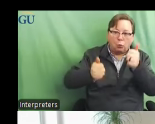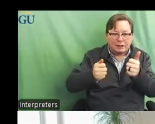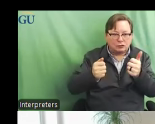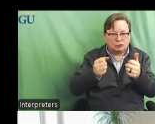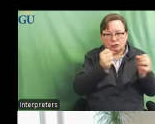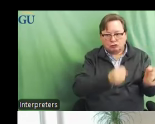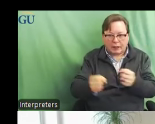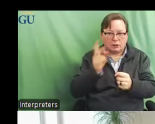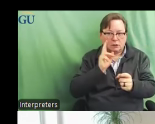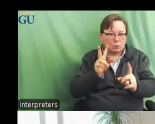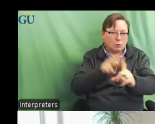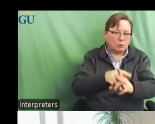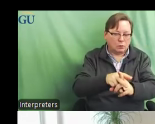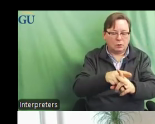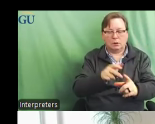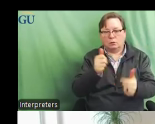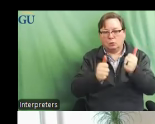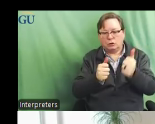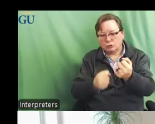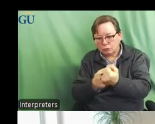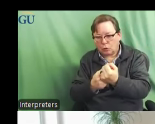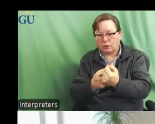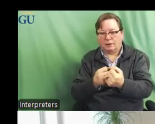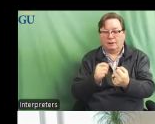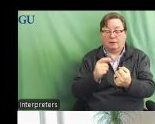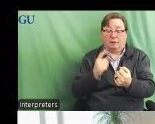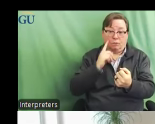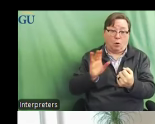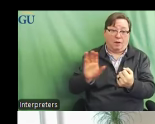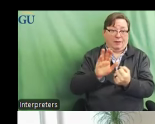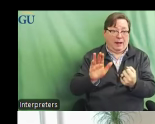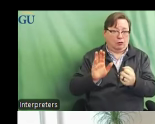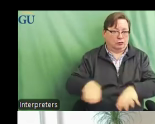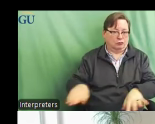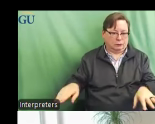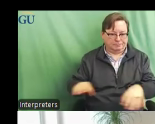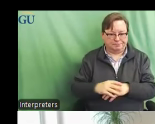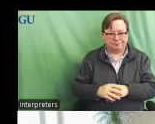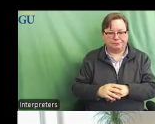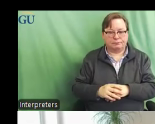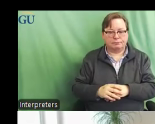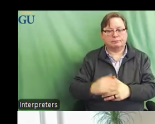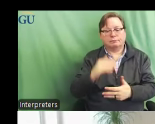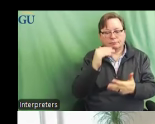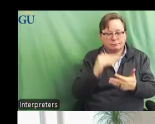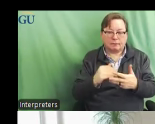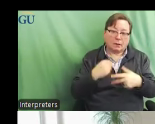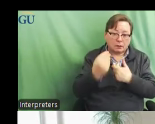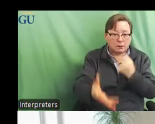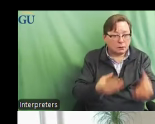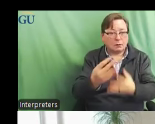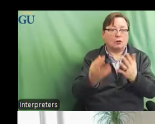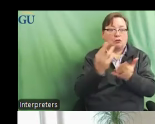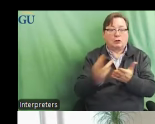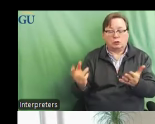of supporting their young child. Providing access to resources and supports, often through the